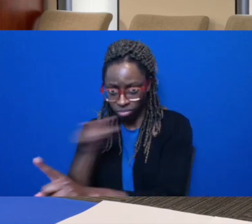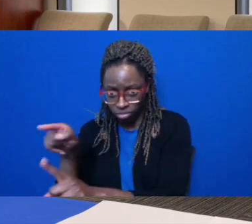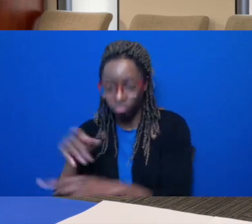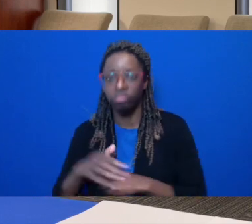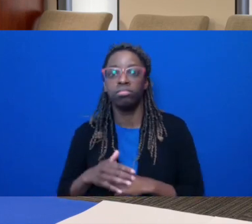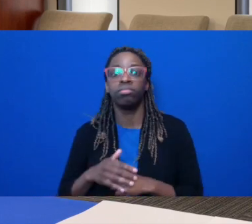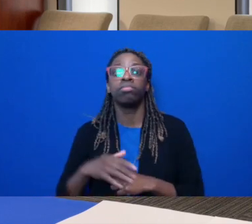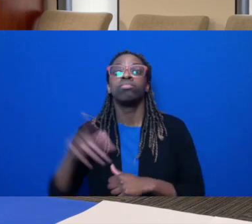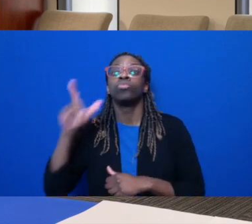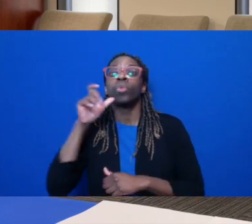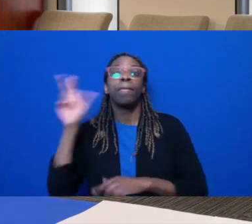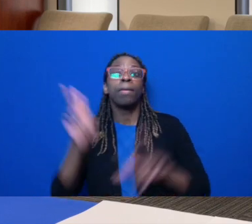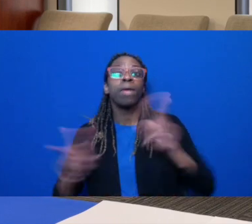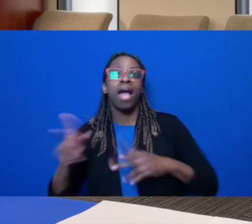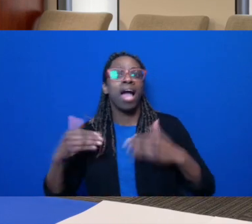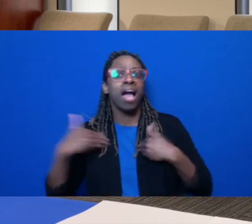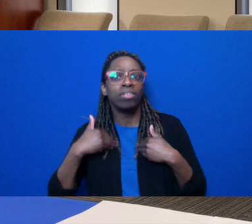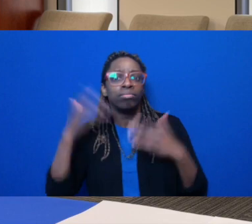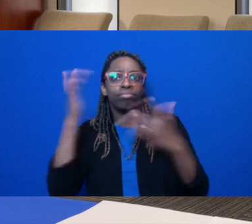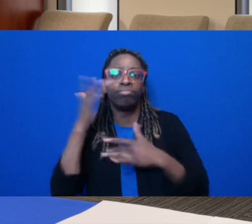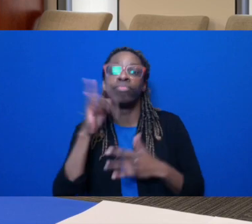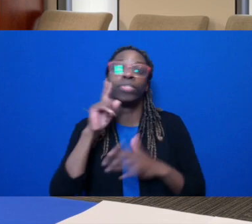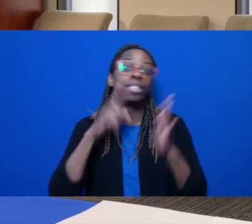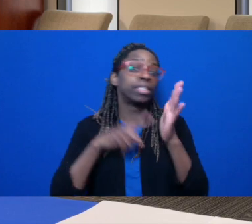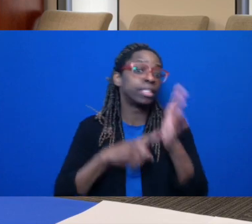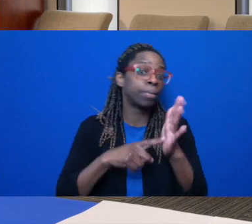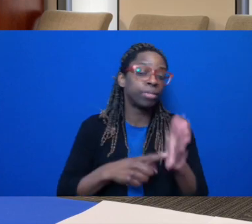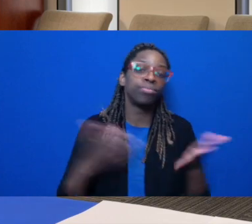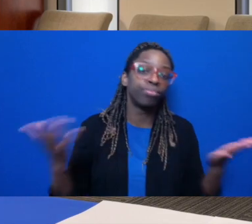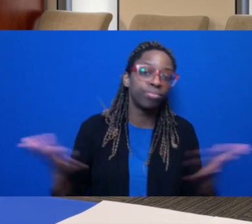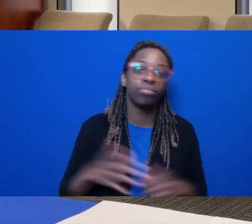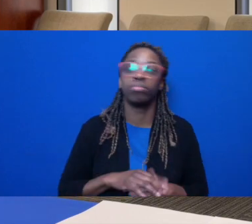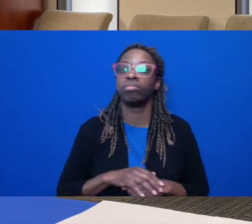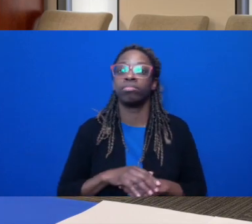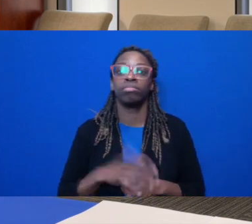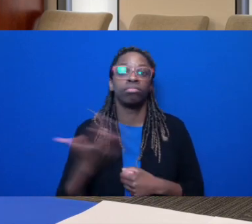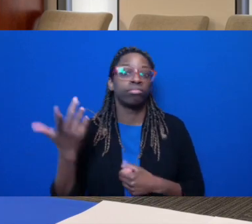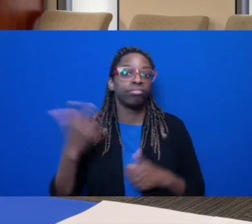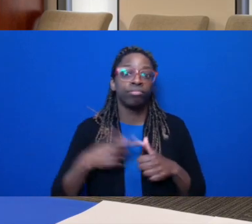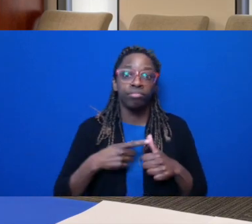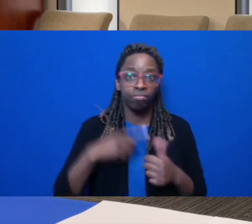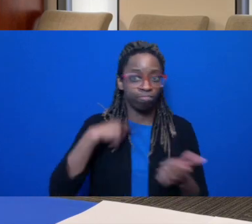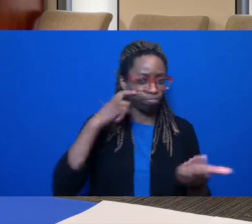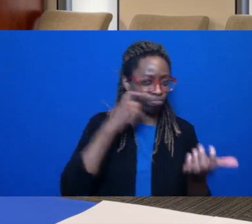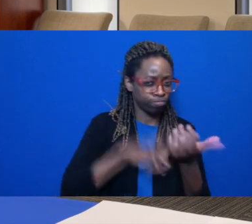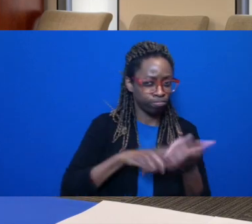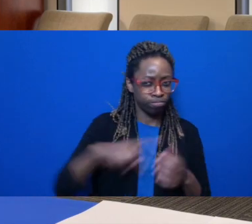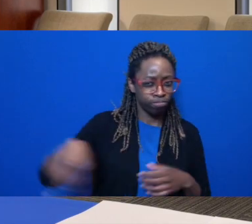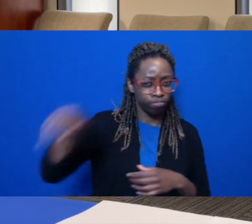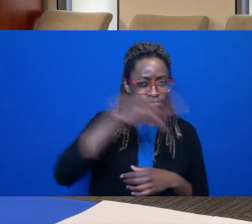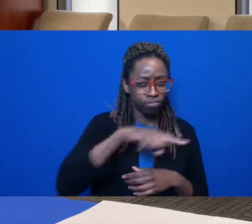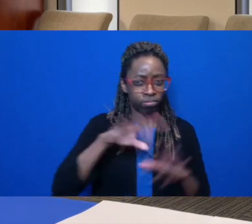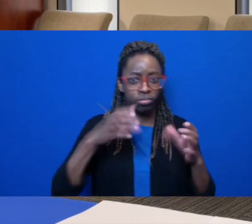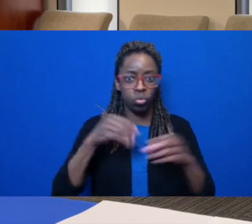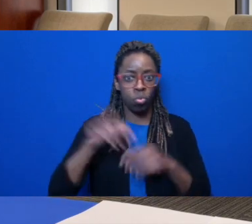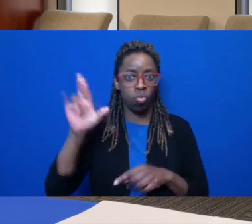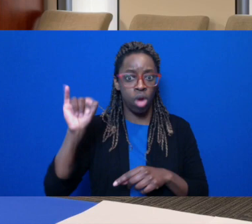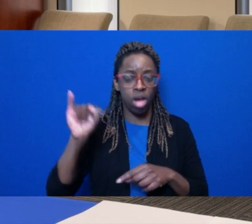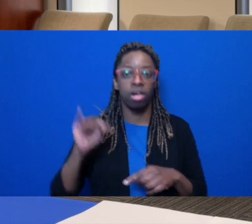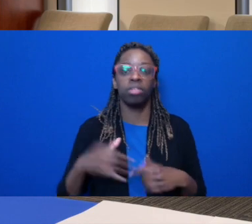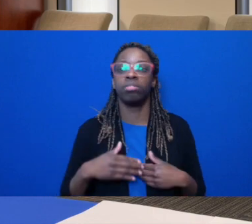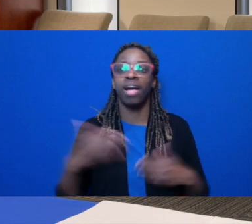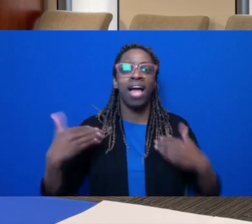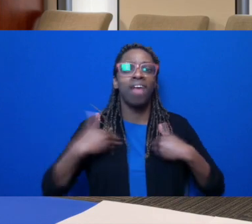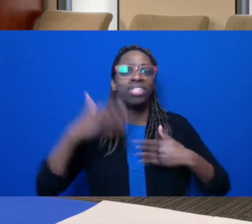have comorbidities, meaning other healthcare conditions like chronic lung disease, chronic kidney disease, chronic liver disease, are